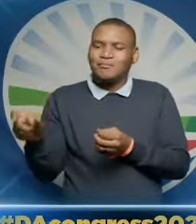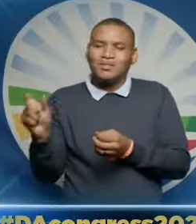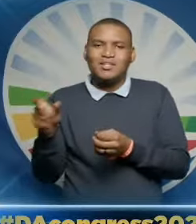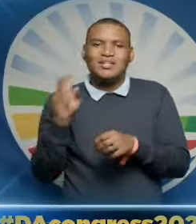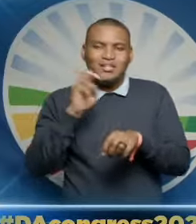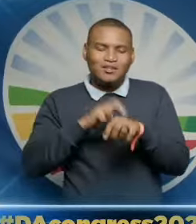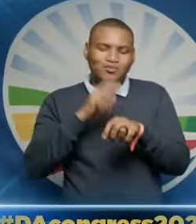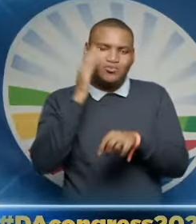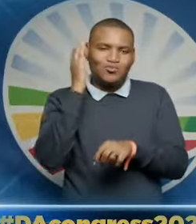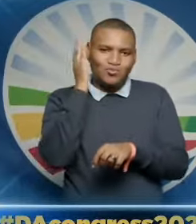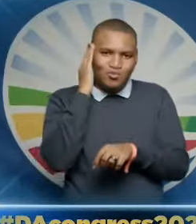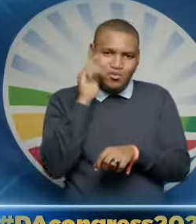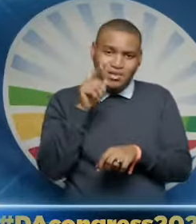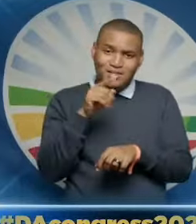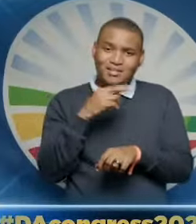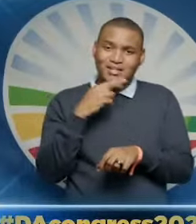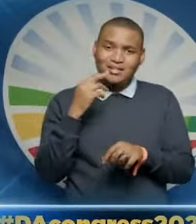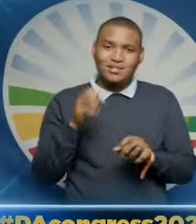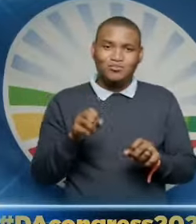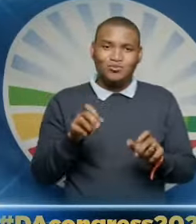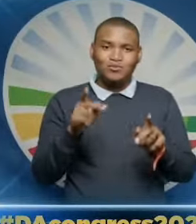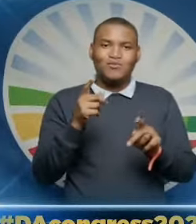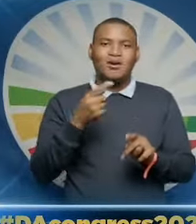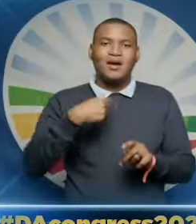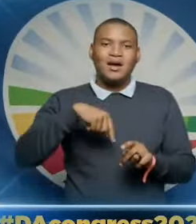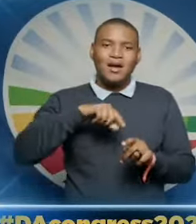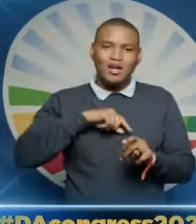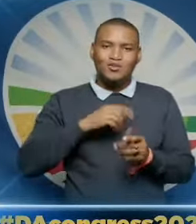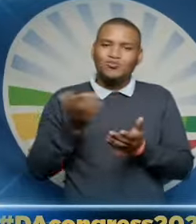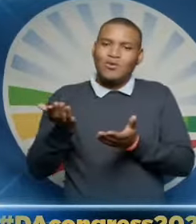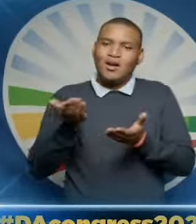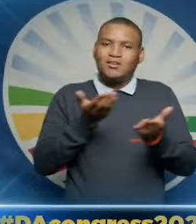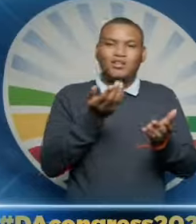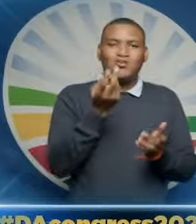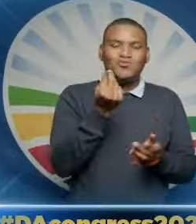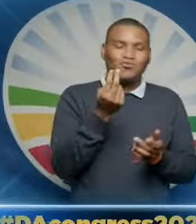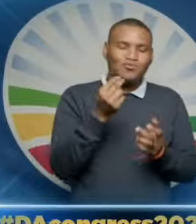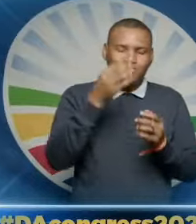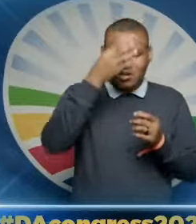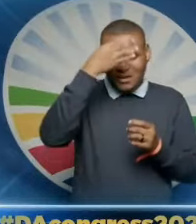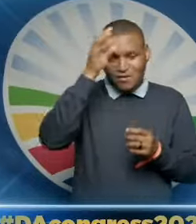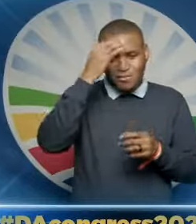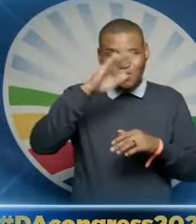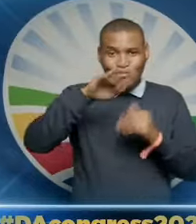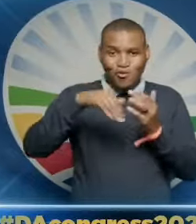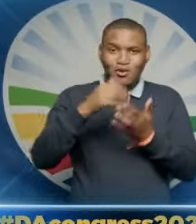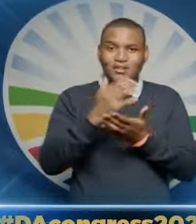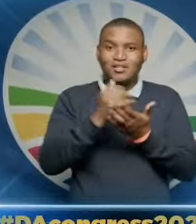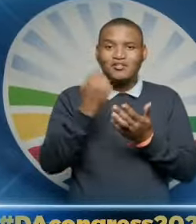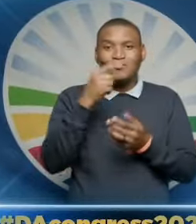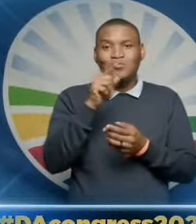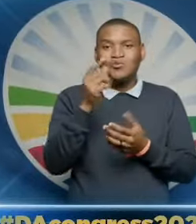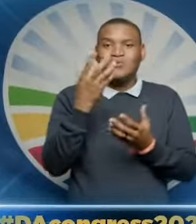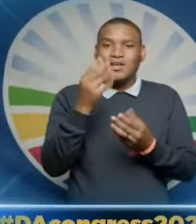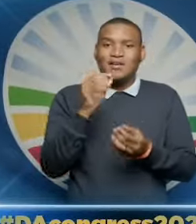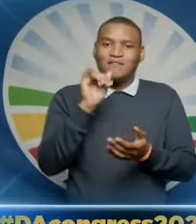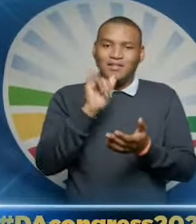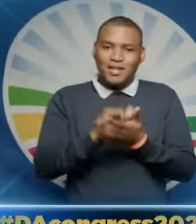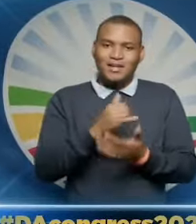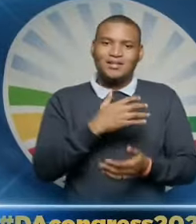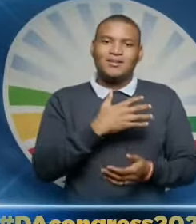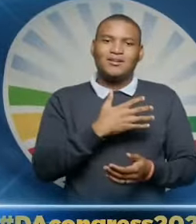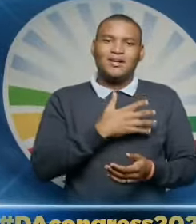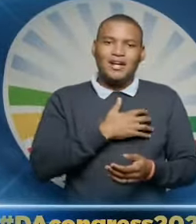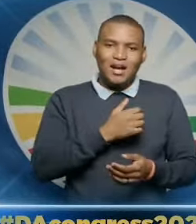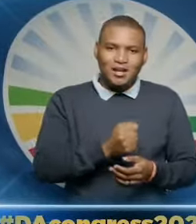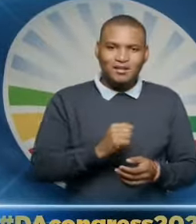So really, there is a real chance for us to usher in a new government next year. And all it takes is for you to have that courage and